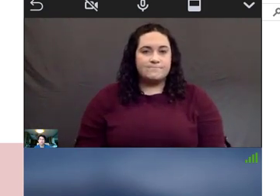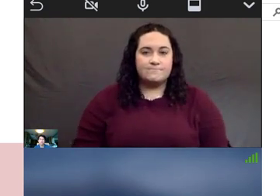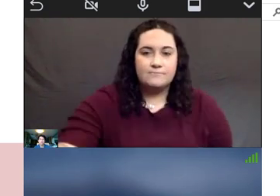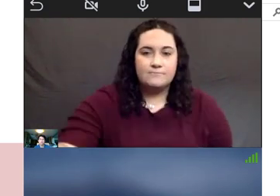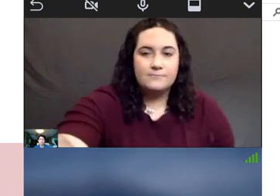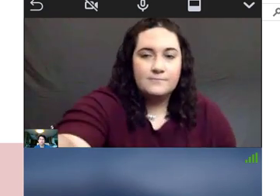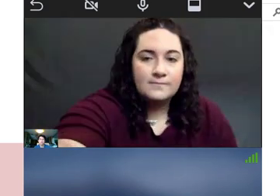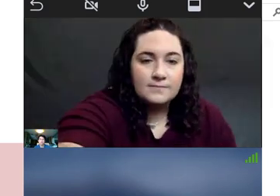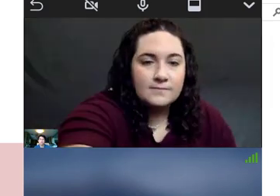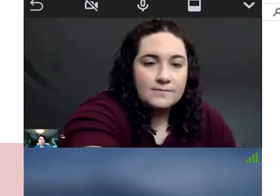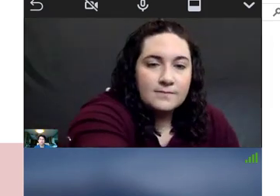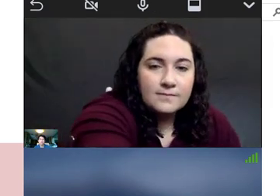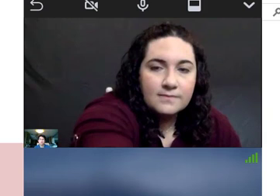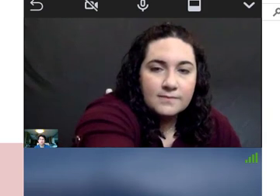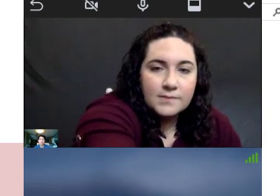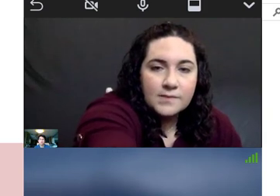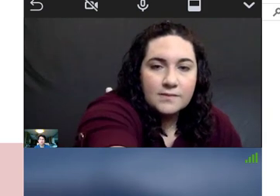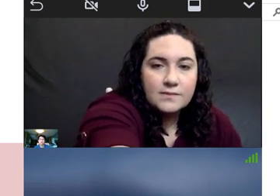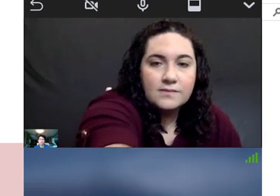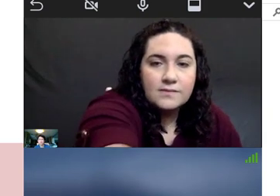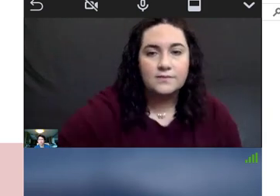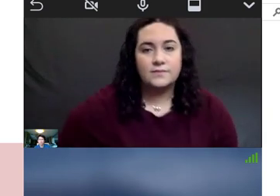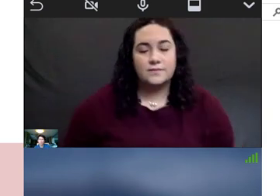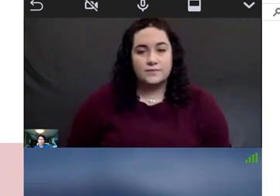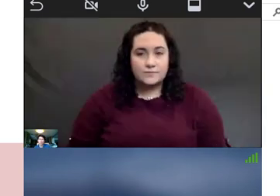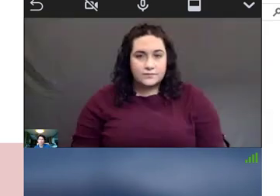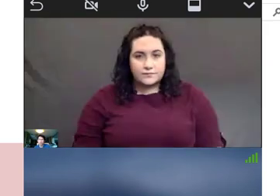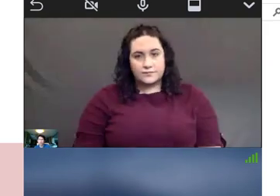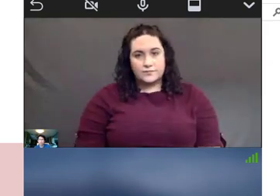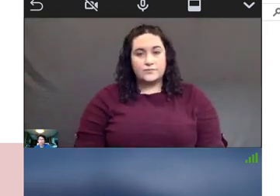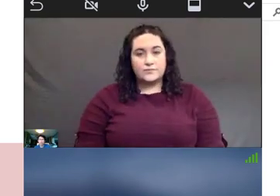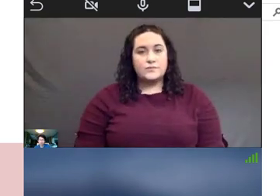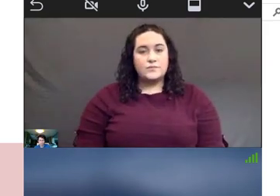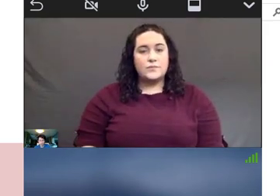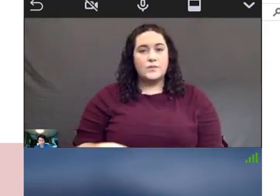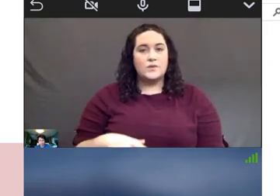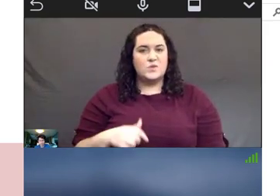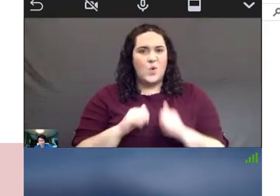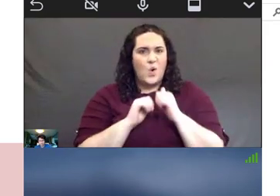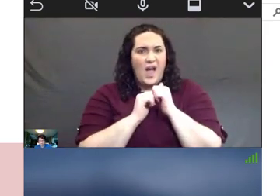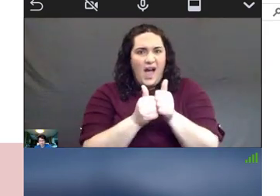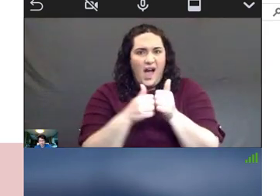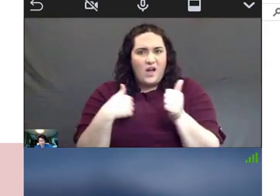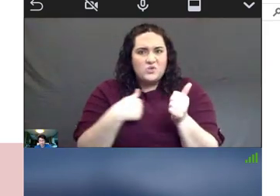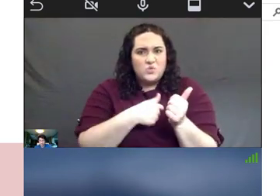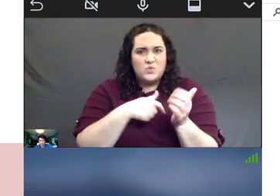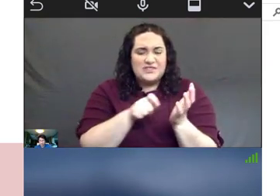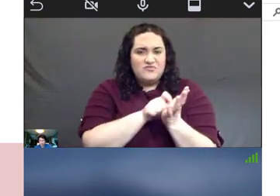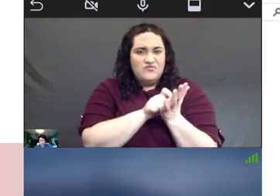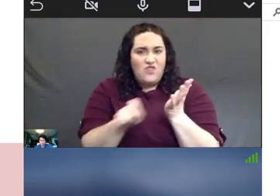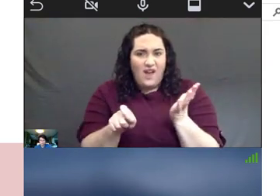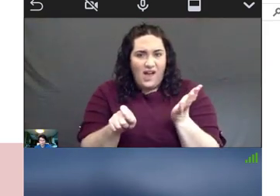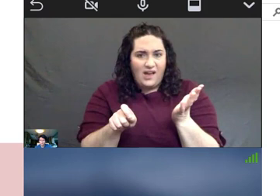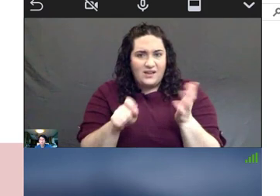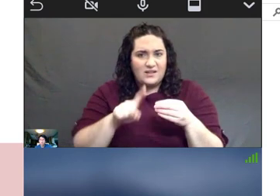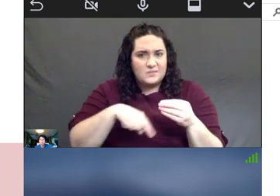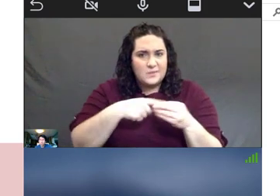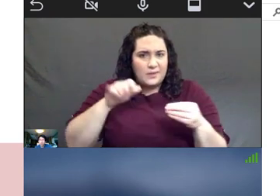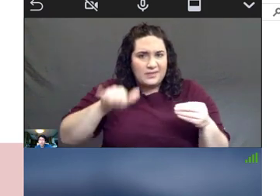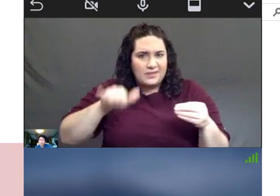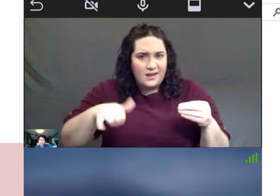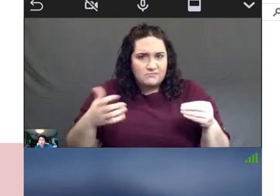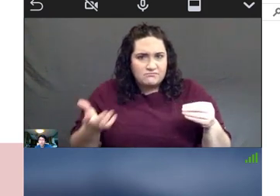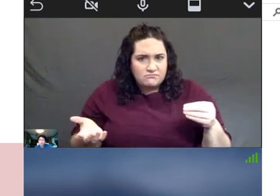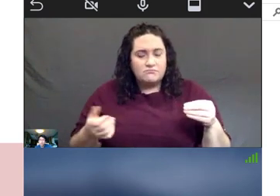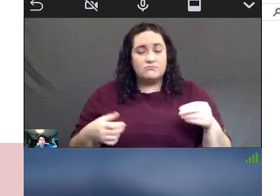class. So just notation for the hydrodynamic boundary layer, we call the position where we get to this